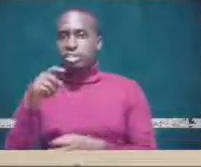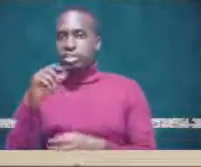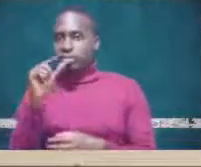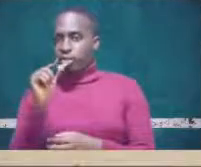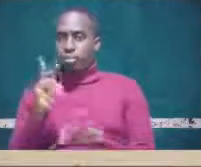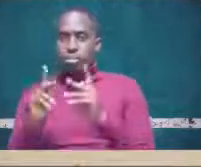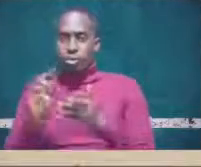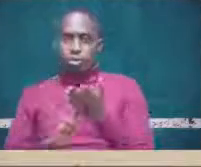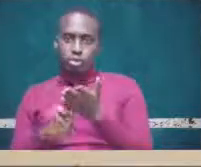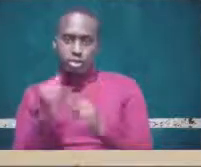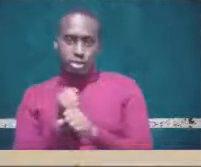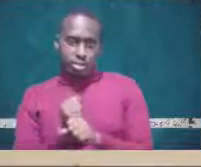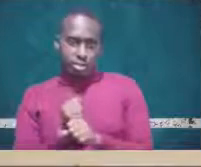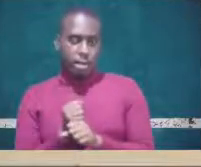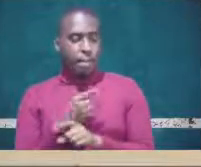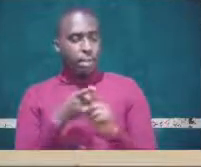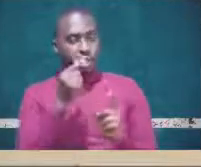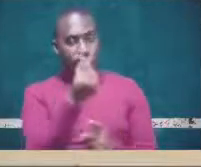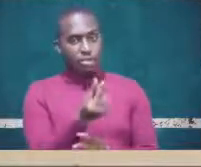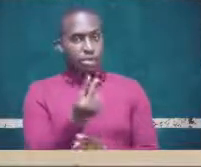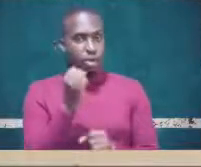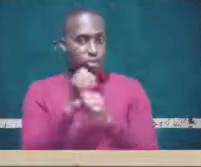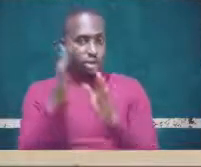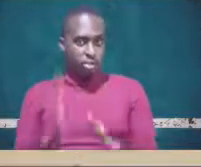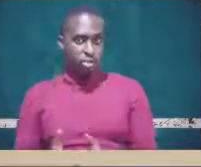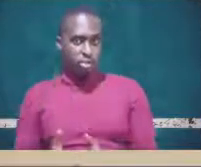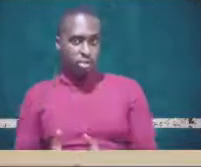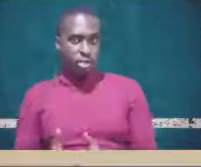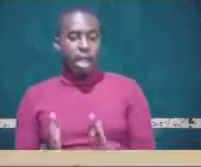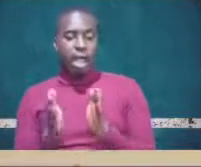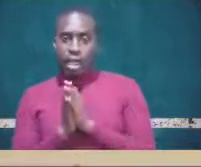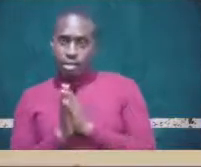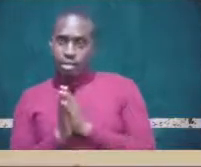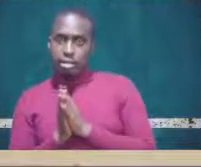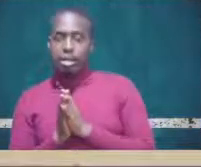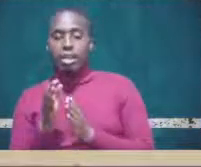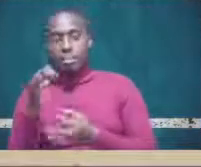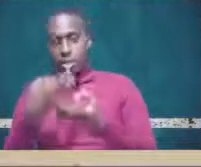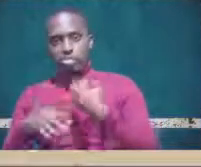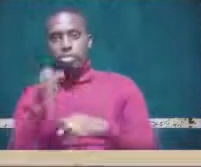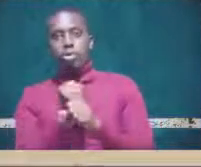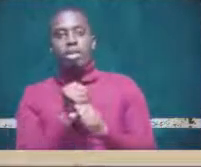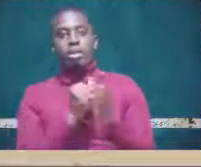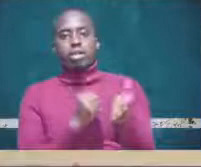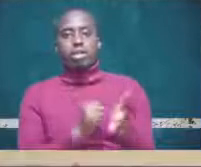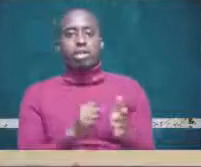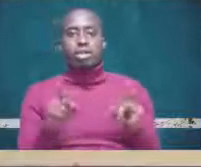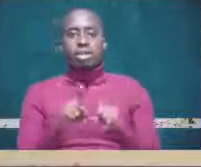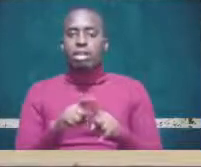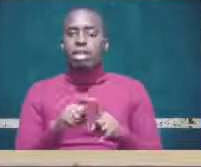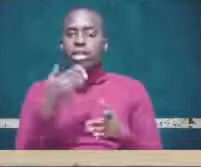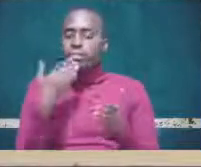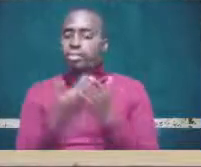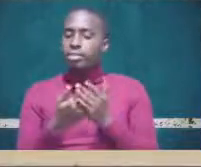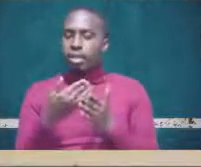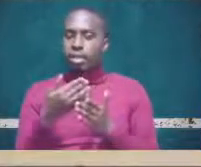are few human resources, more machines are working. So now, what are the advantages? What are the